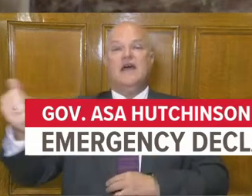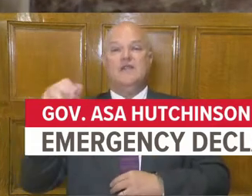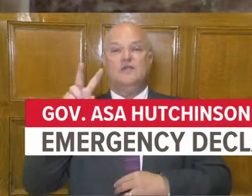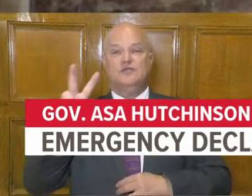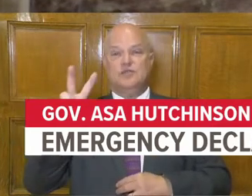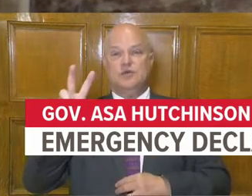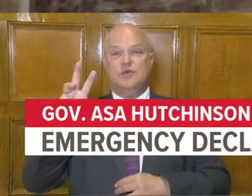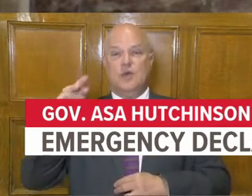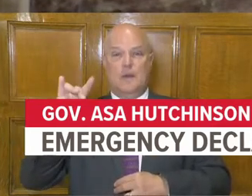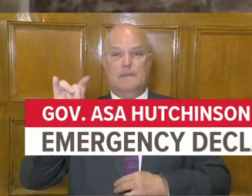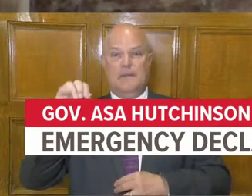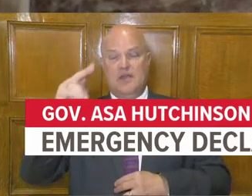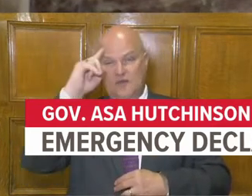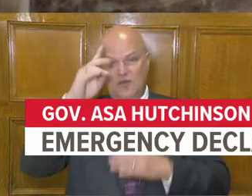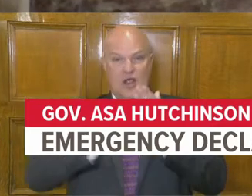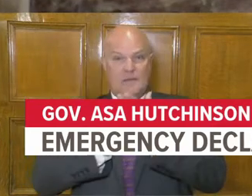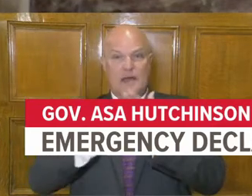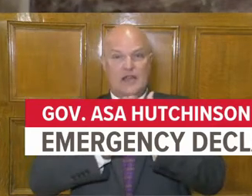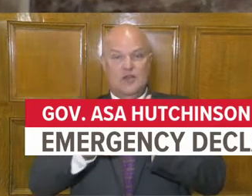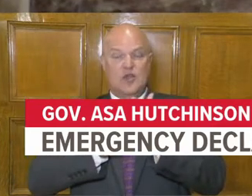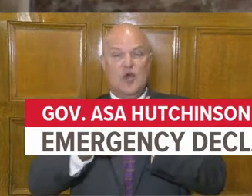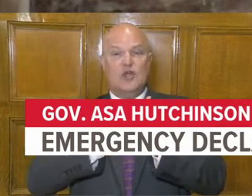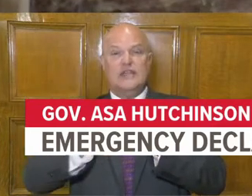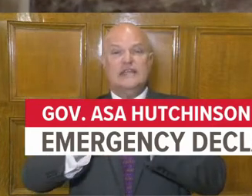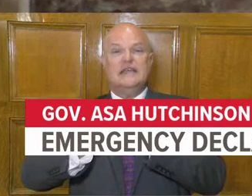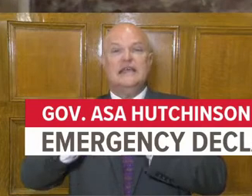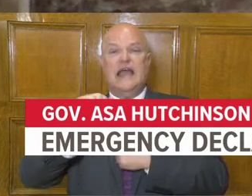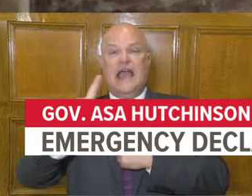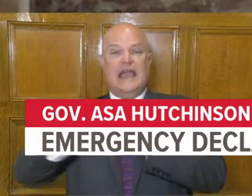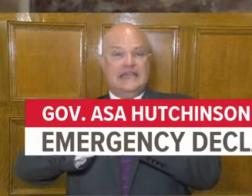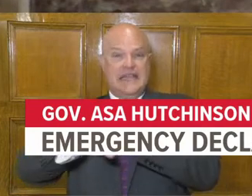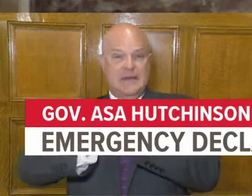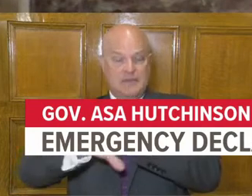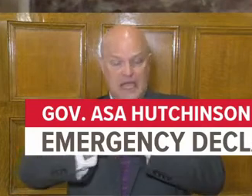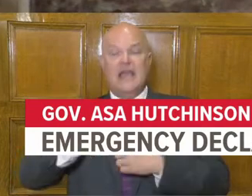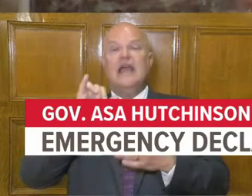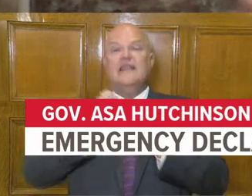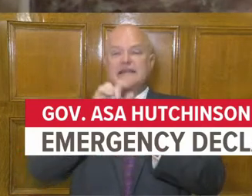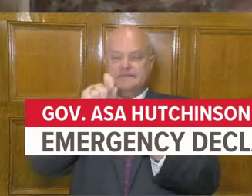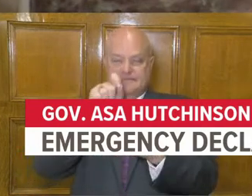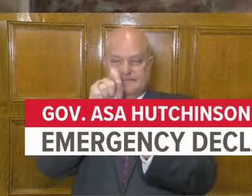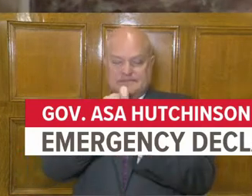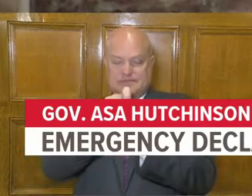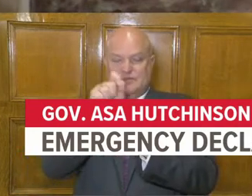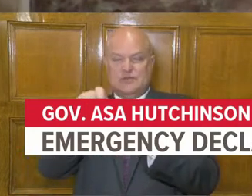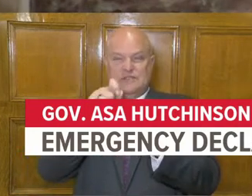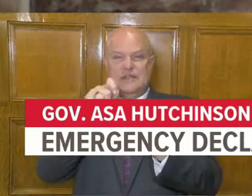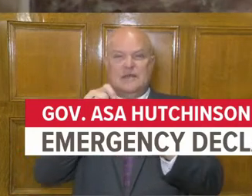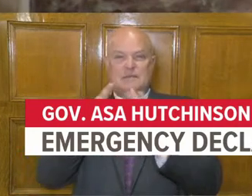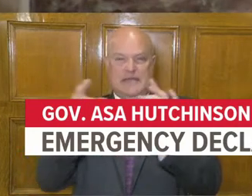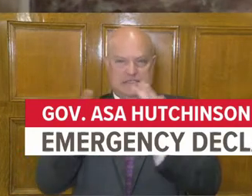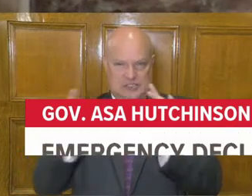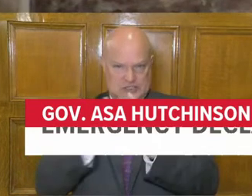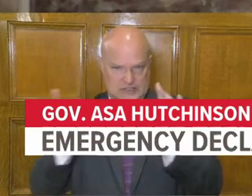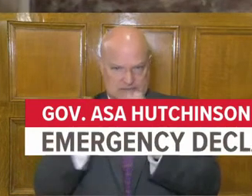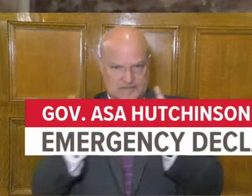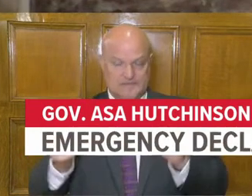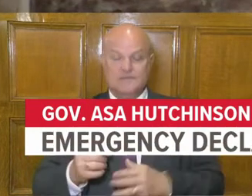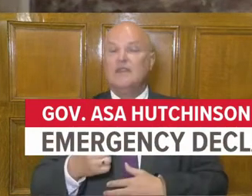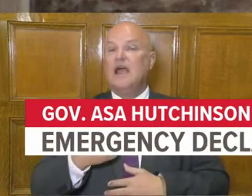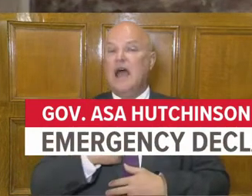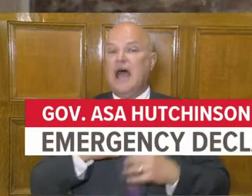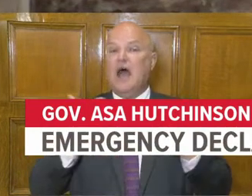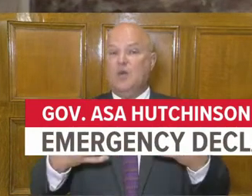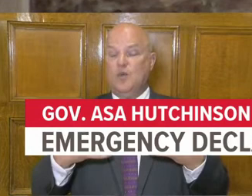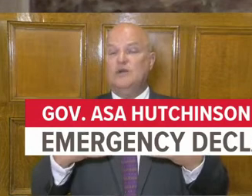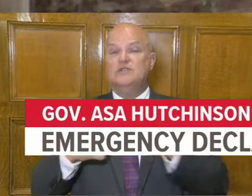million for a minority ad campaign that is targeting particular groups with specific messages. I did want